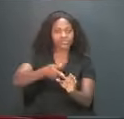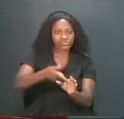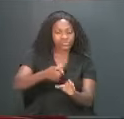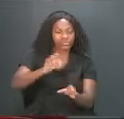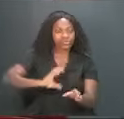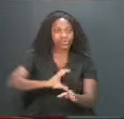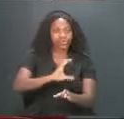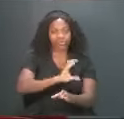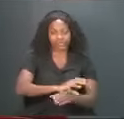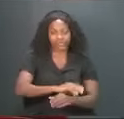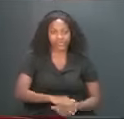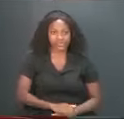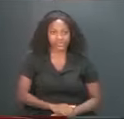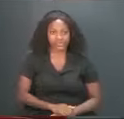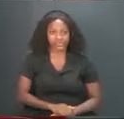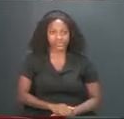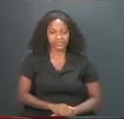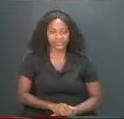behalf